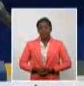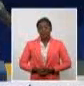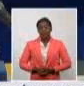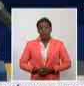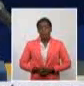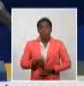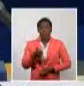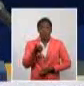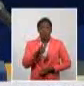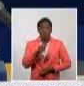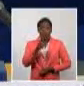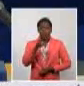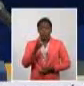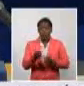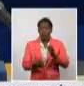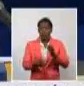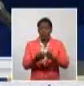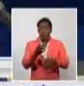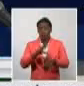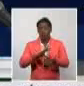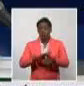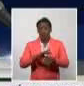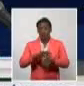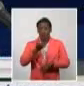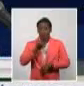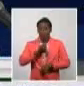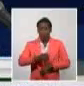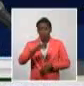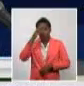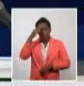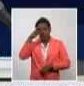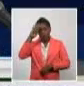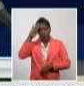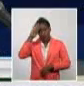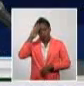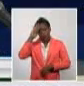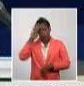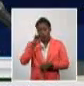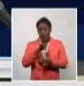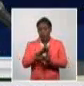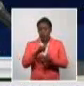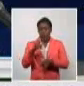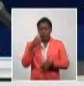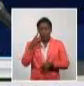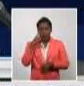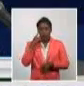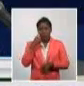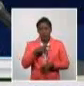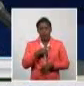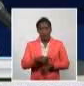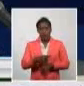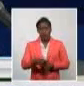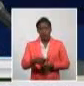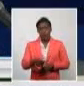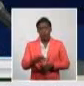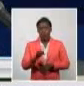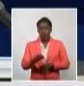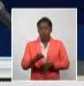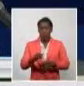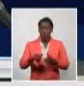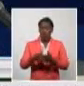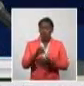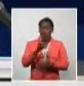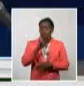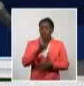confirmed cases, 90%, which is the most important risk group that we have. And I think